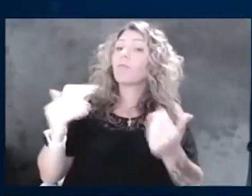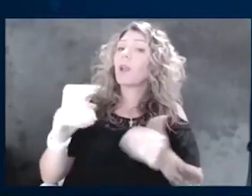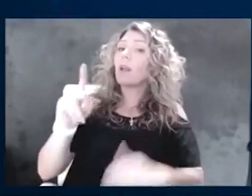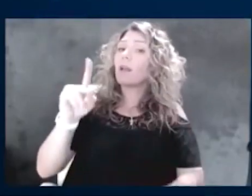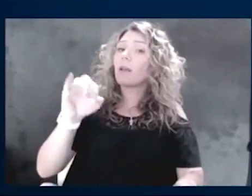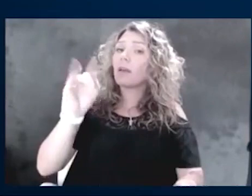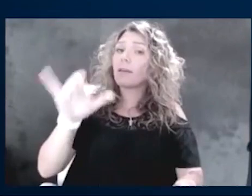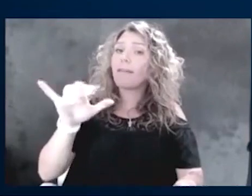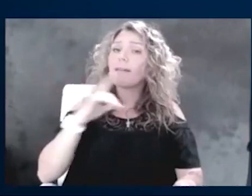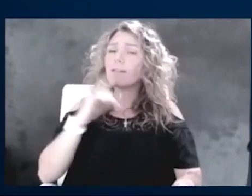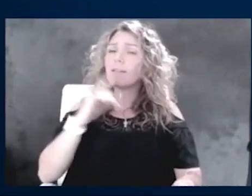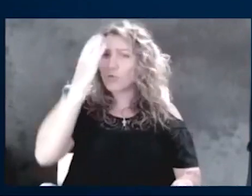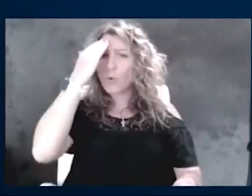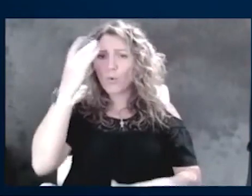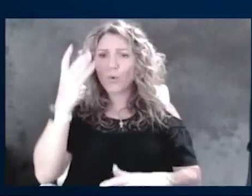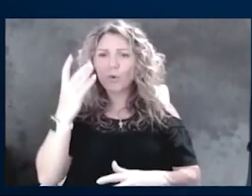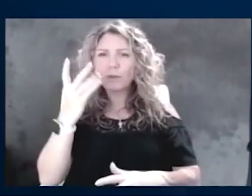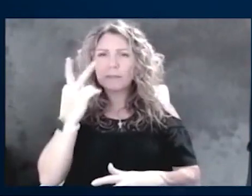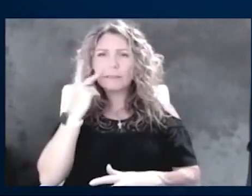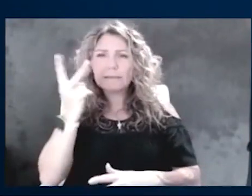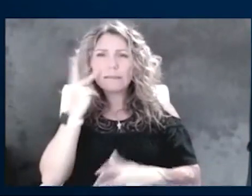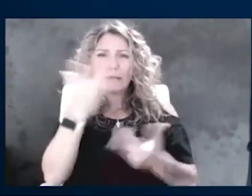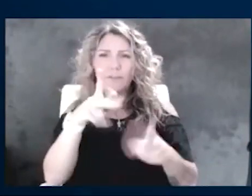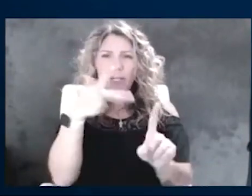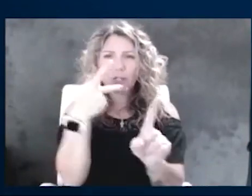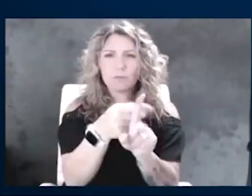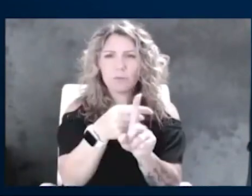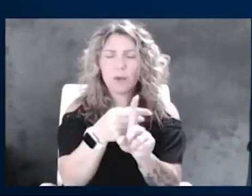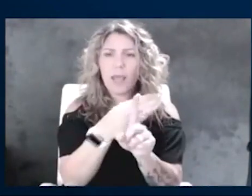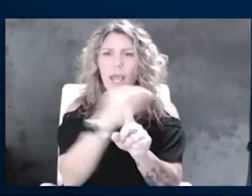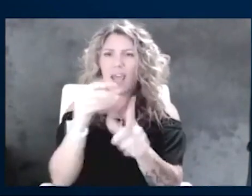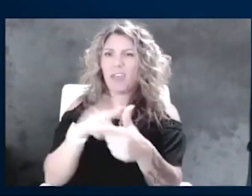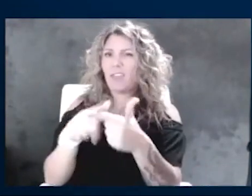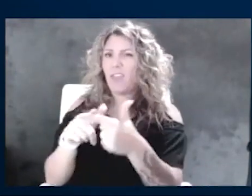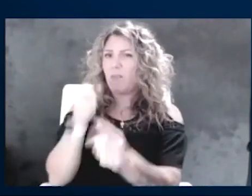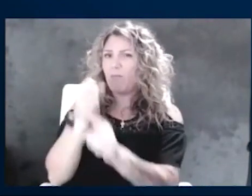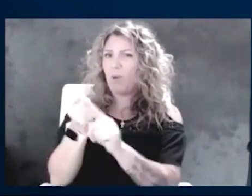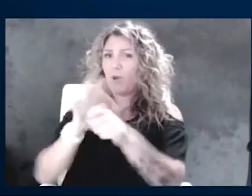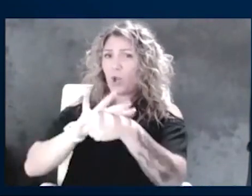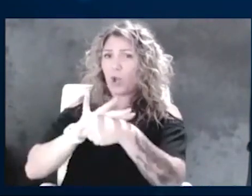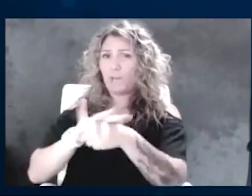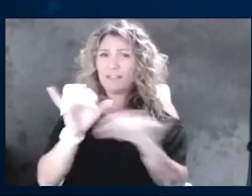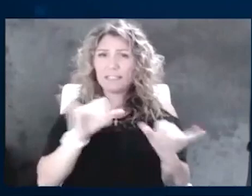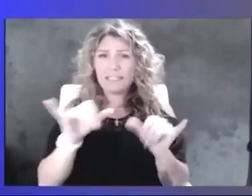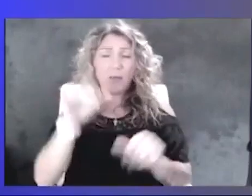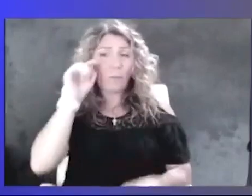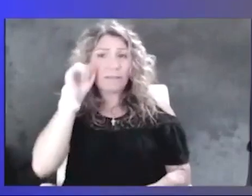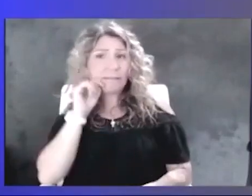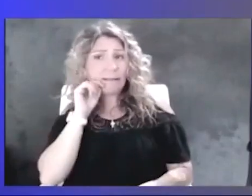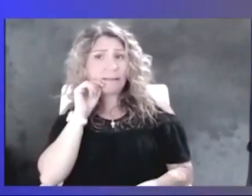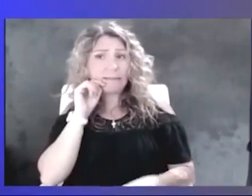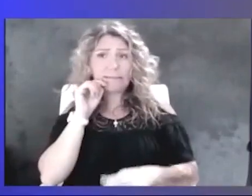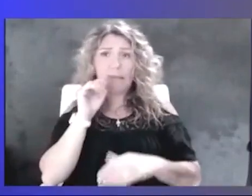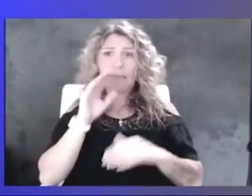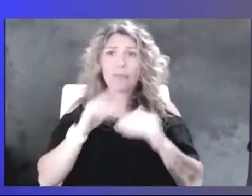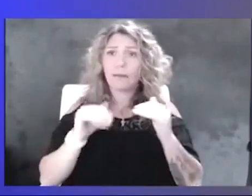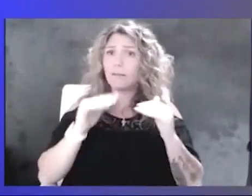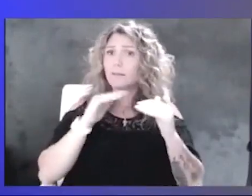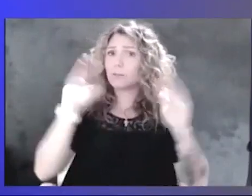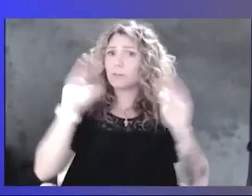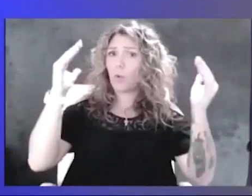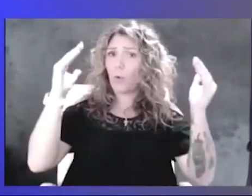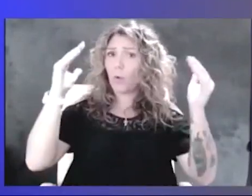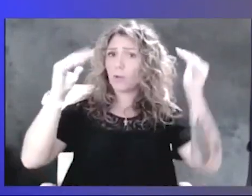seeing breakthrough cases in teens the way that we're seeing in adults? I don't have great data on that